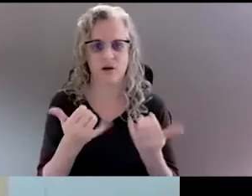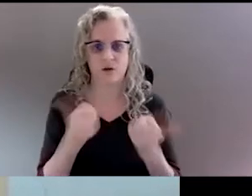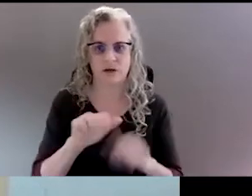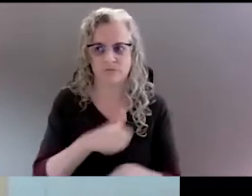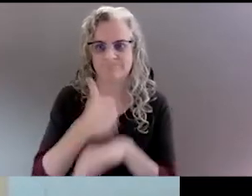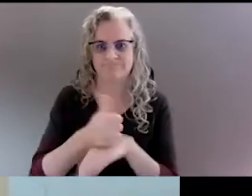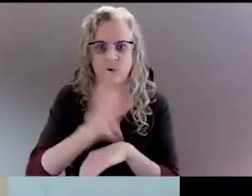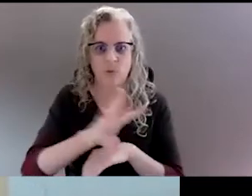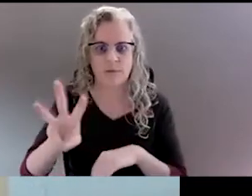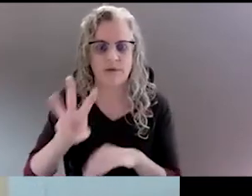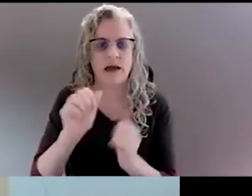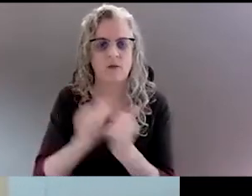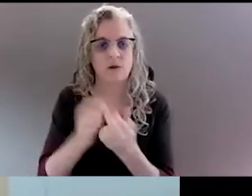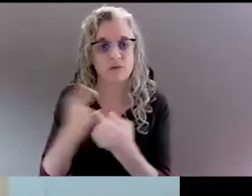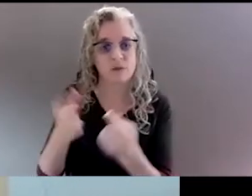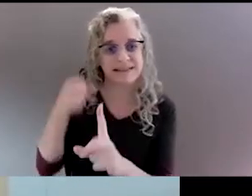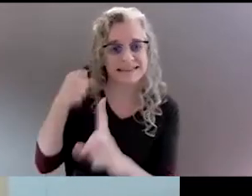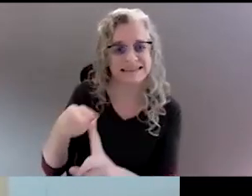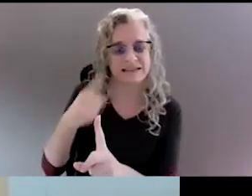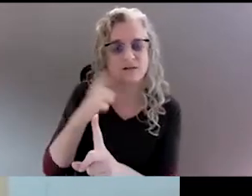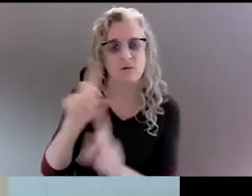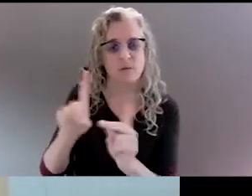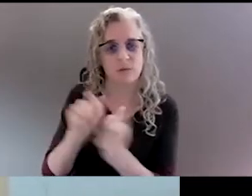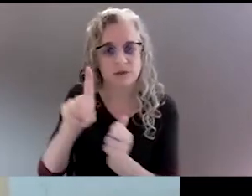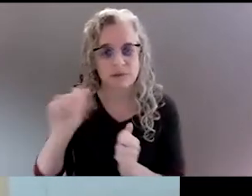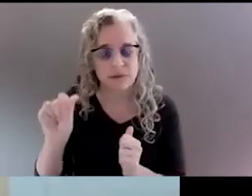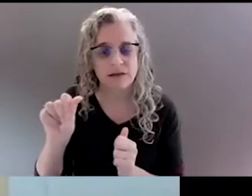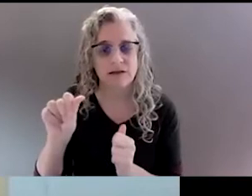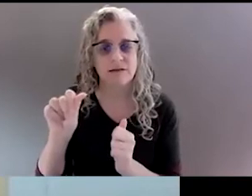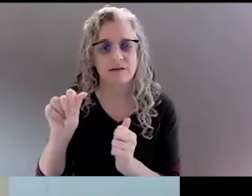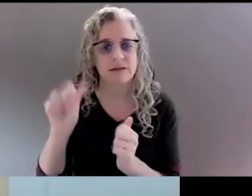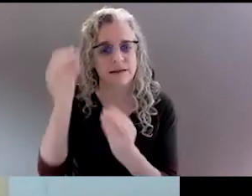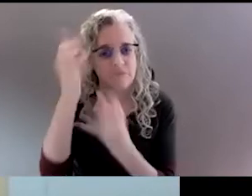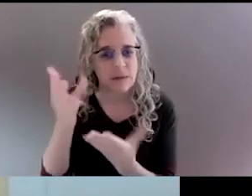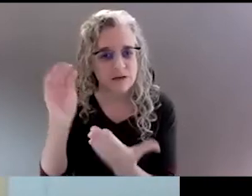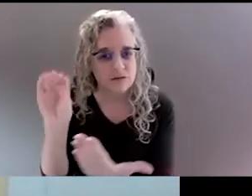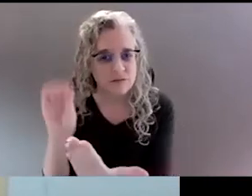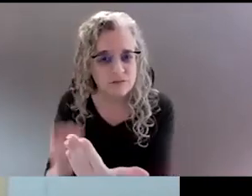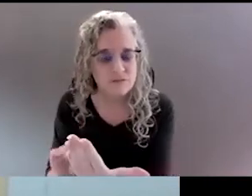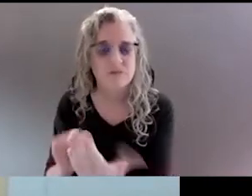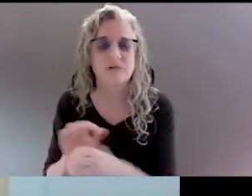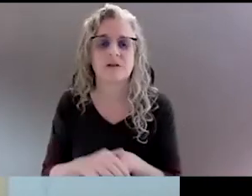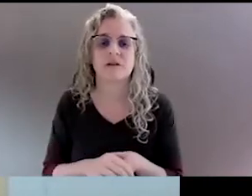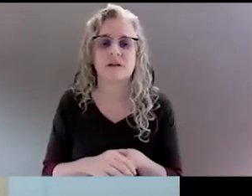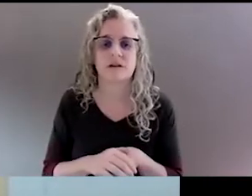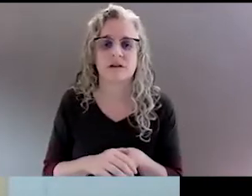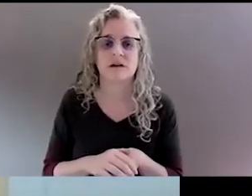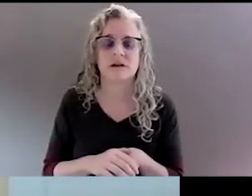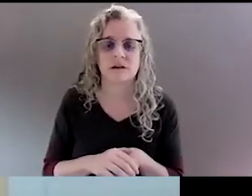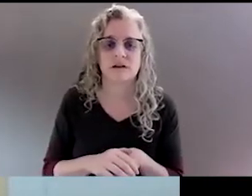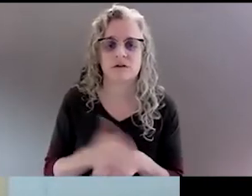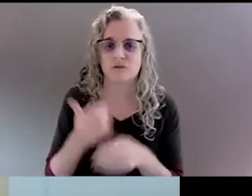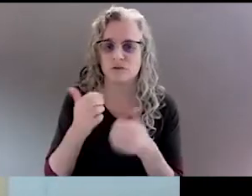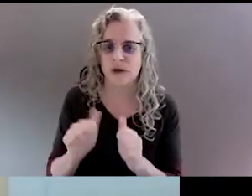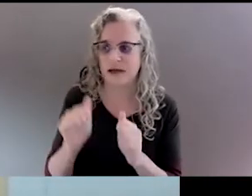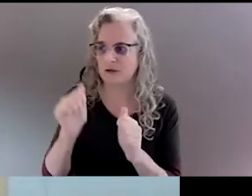specific for people with disabilities, working with people with disabilities to try to inform what those resources should be. So